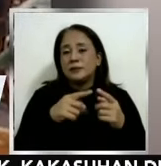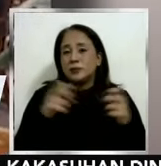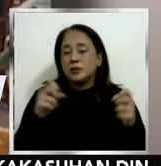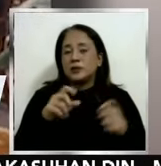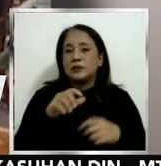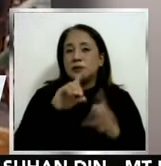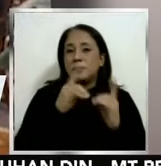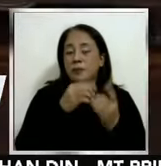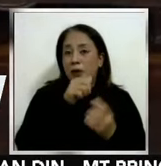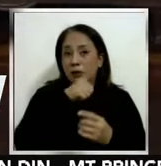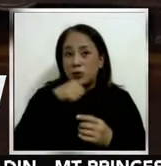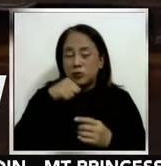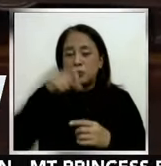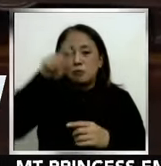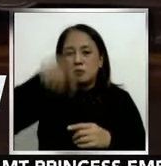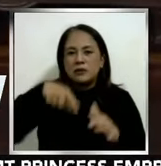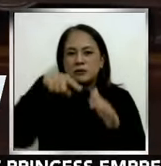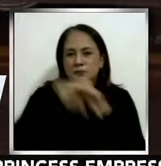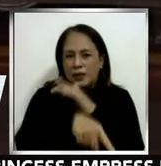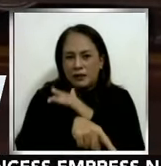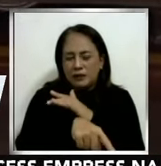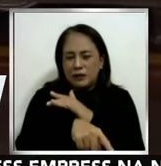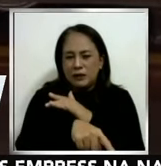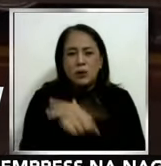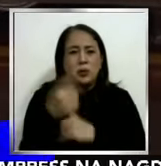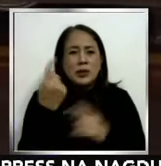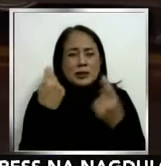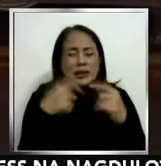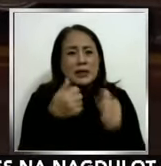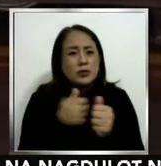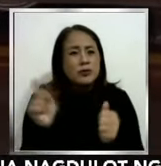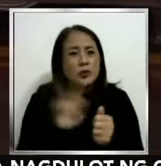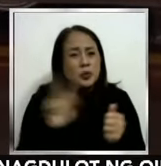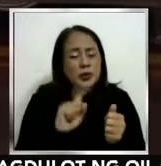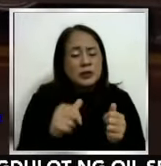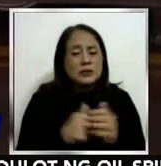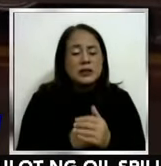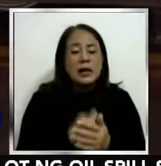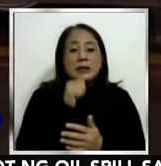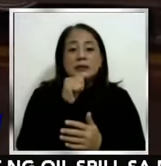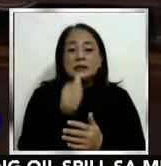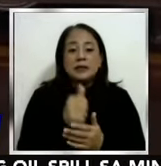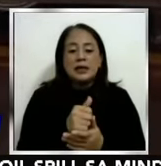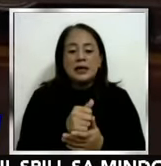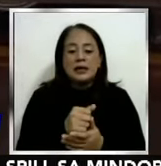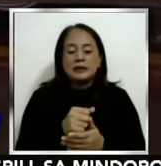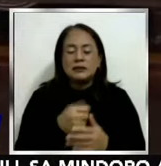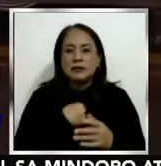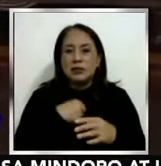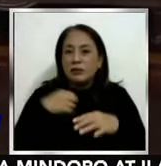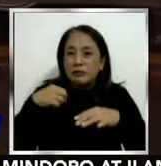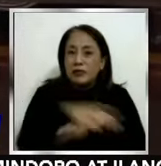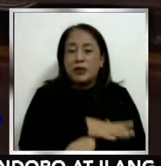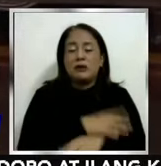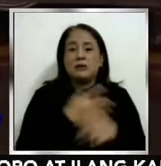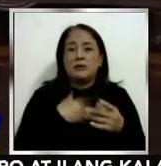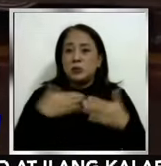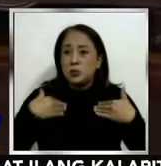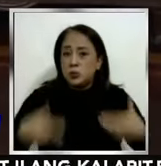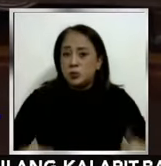nagsasabing dapat patayin. What we are trying to avoid here is not harm to the humans, but harm to the